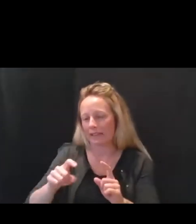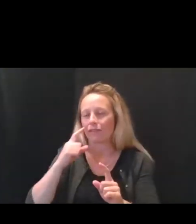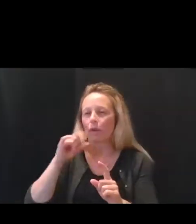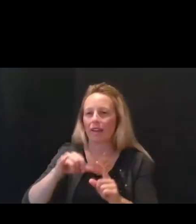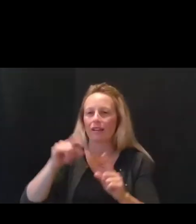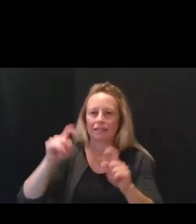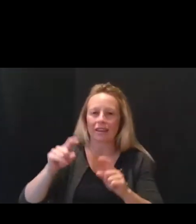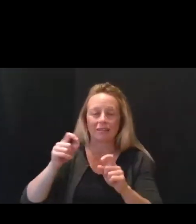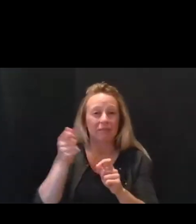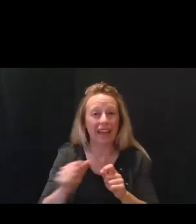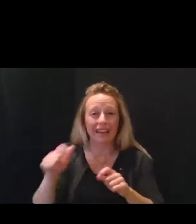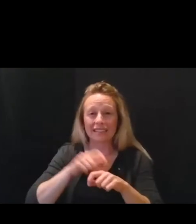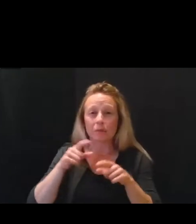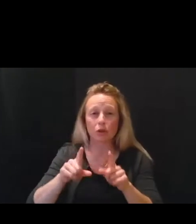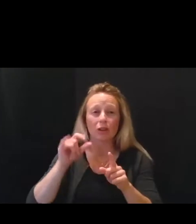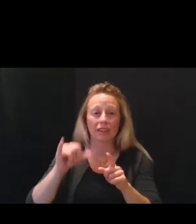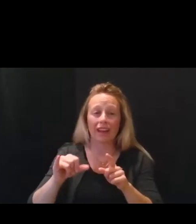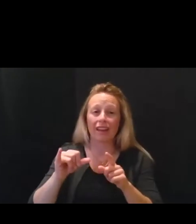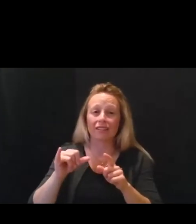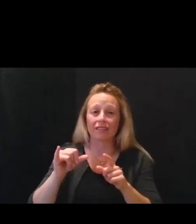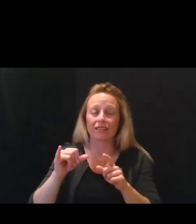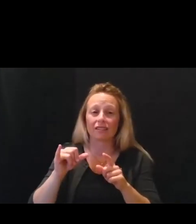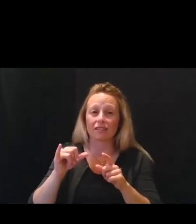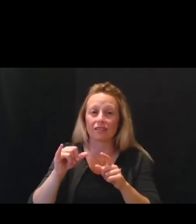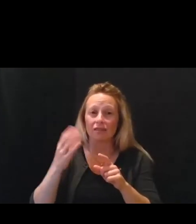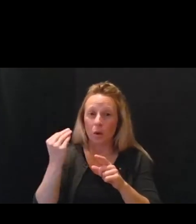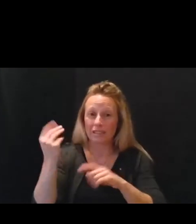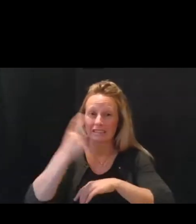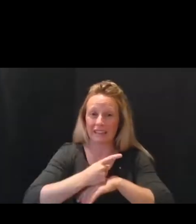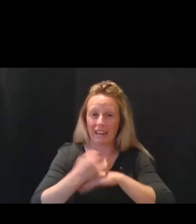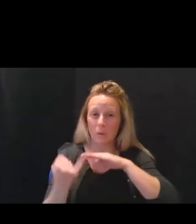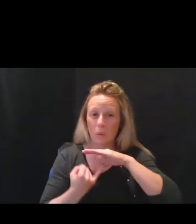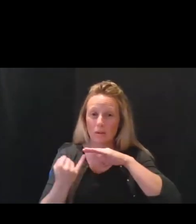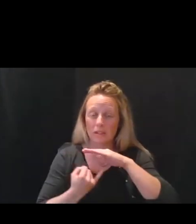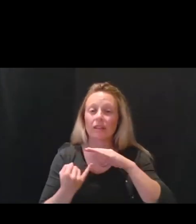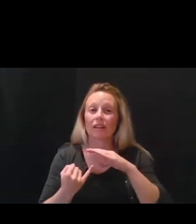this 14-day period, if they develop any symptoms, it is strongly recommended to get tested.